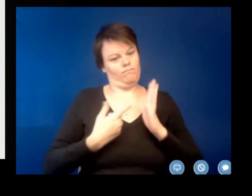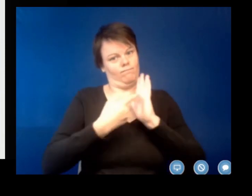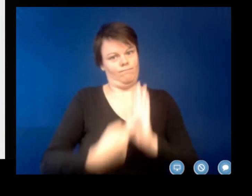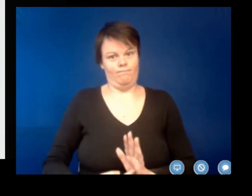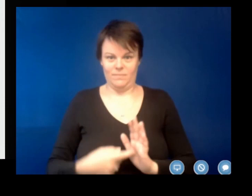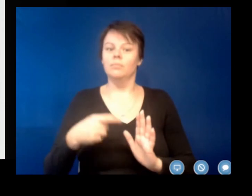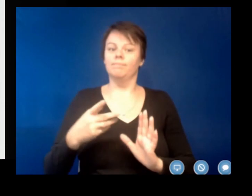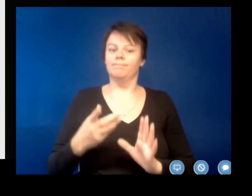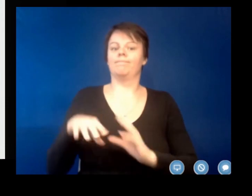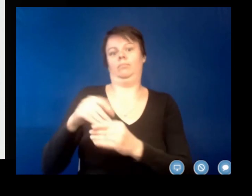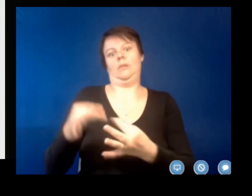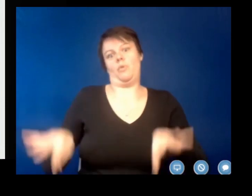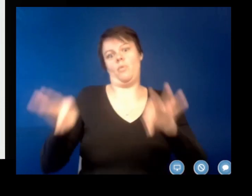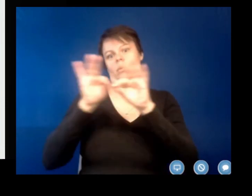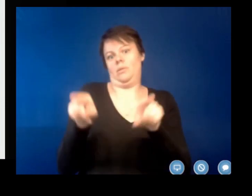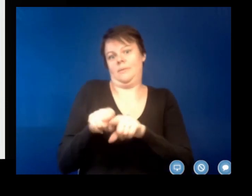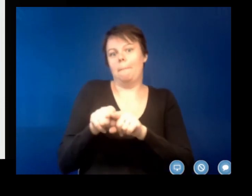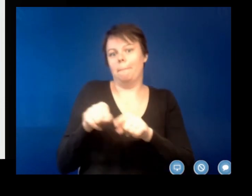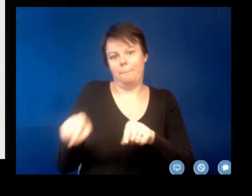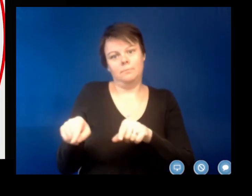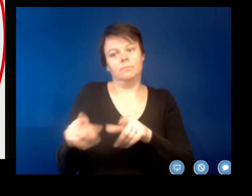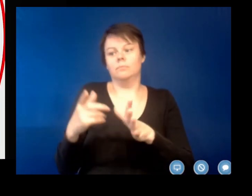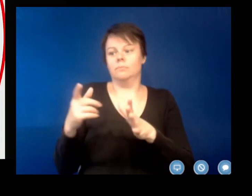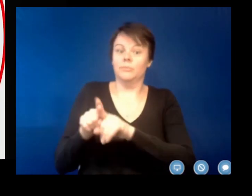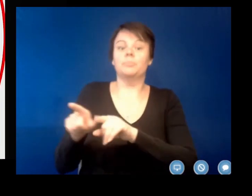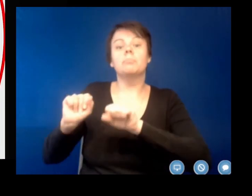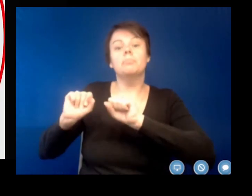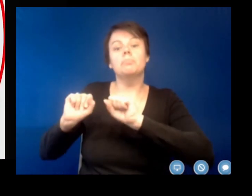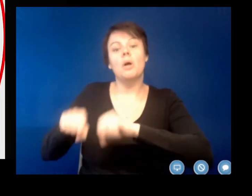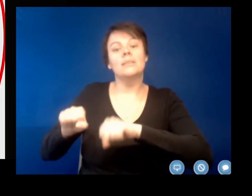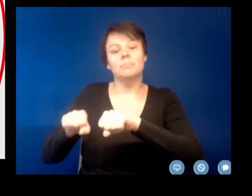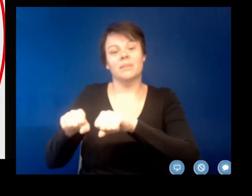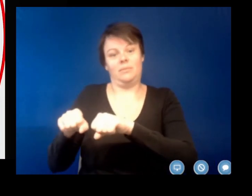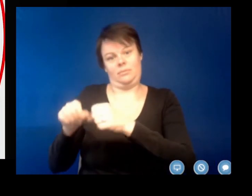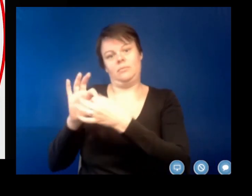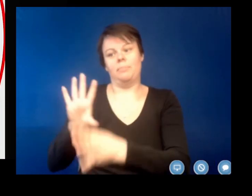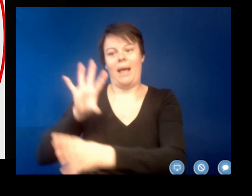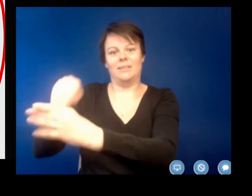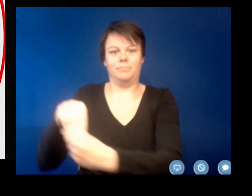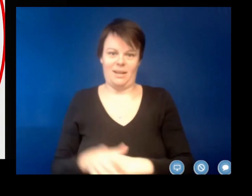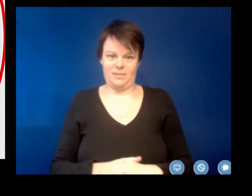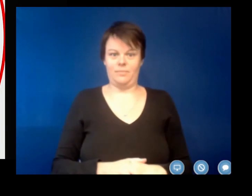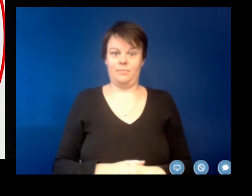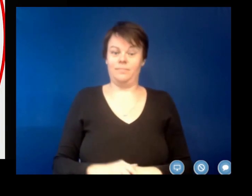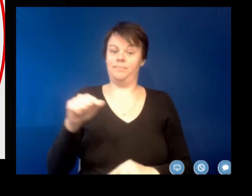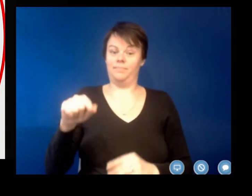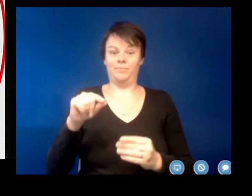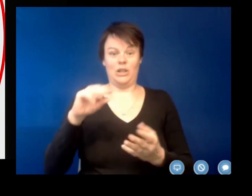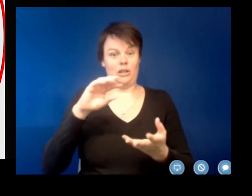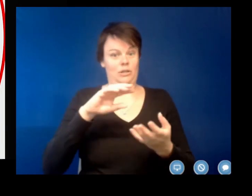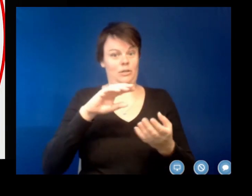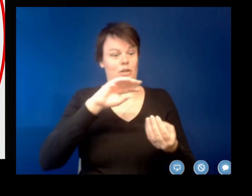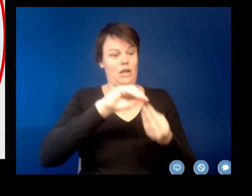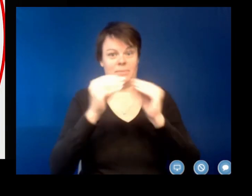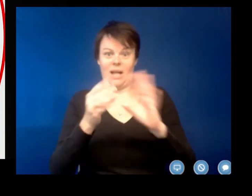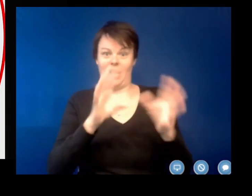long time involvement they had had. But all students who had been in this, reflecting in this